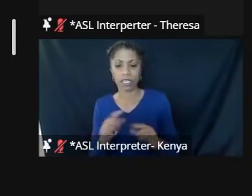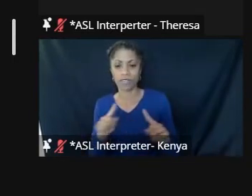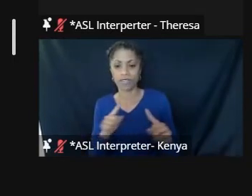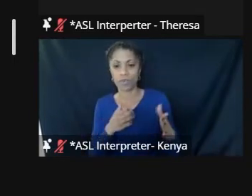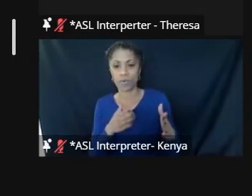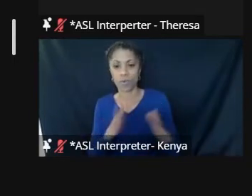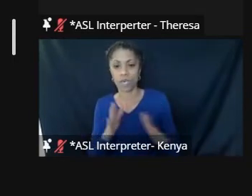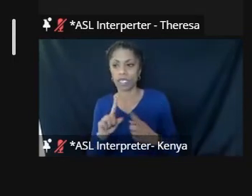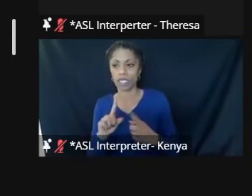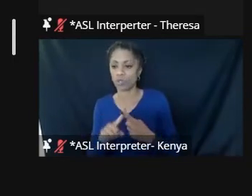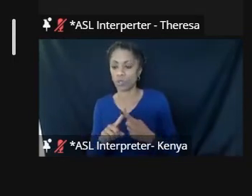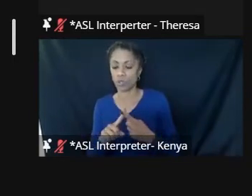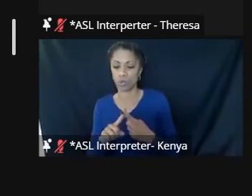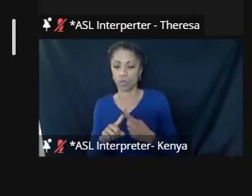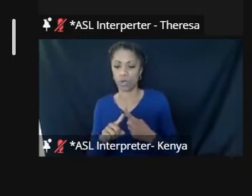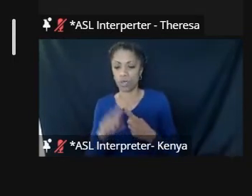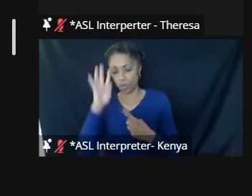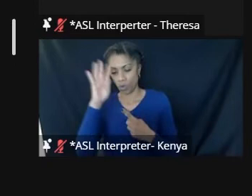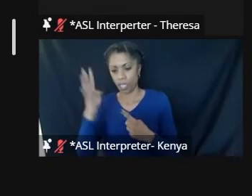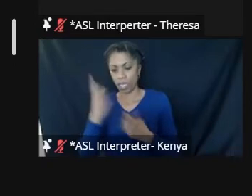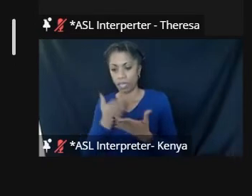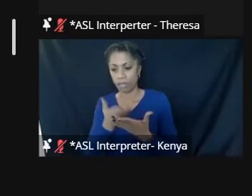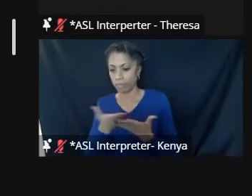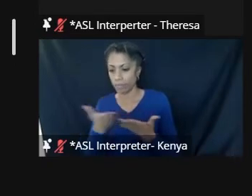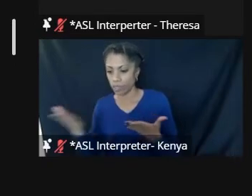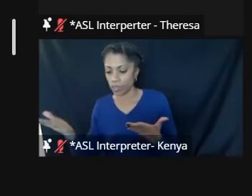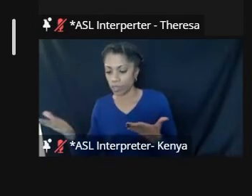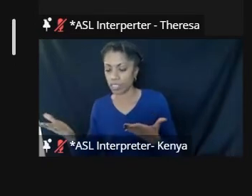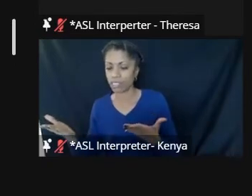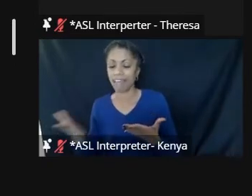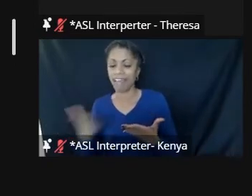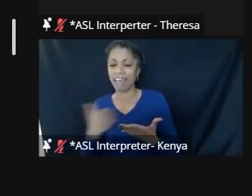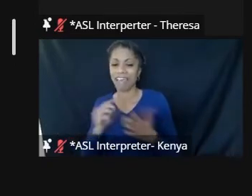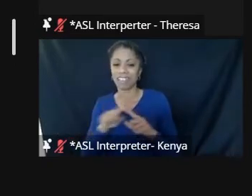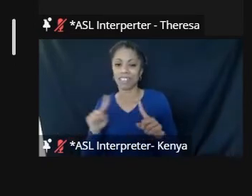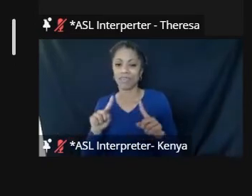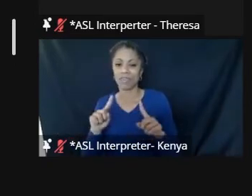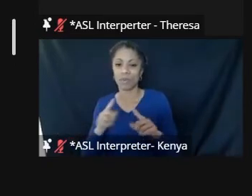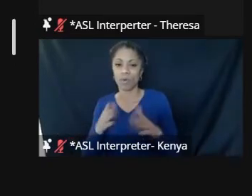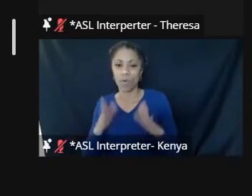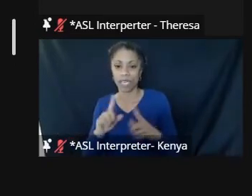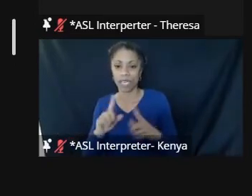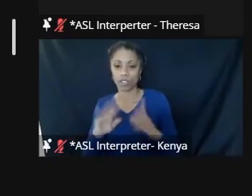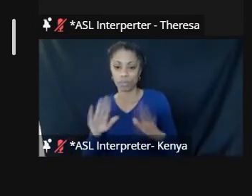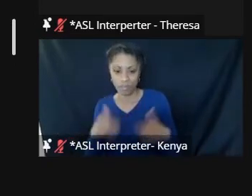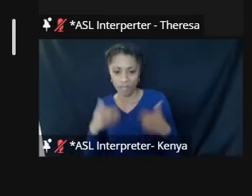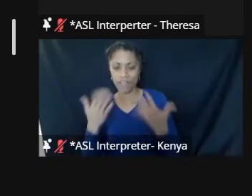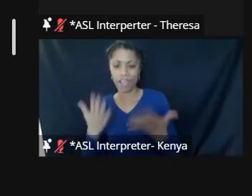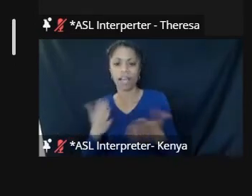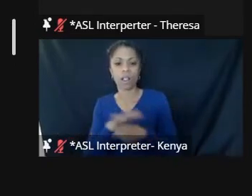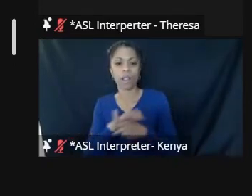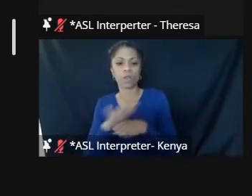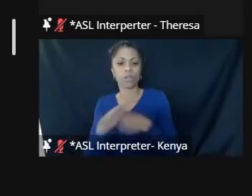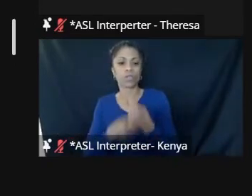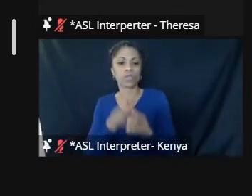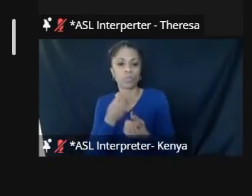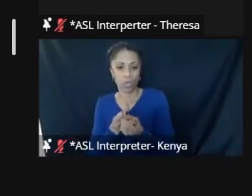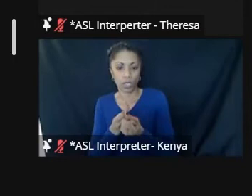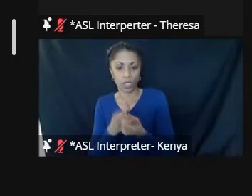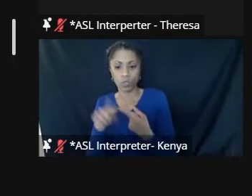the resources, and it's a different way of providing additional support to local communities, so that it as a mechanism is